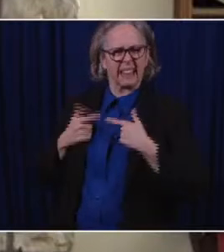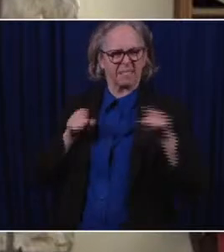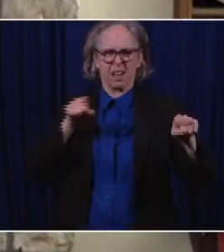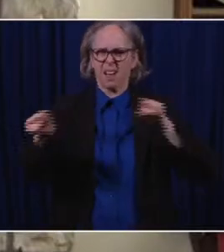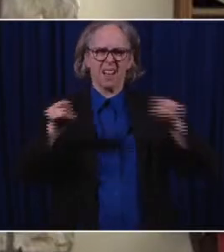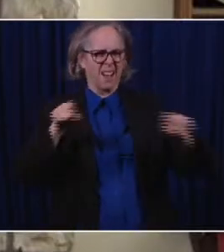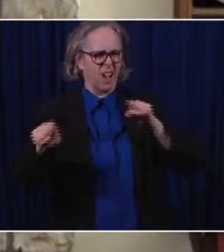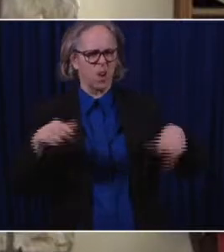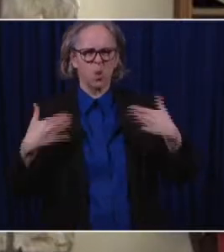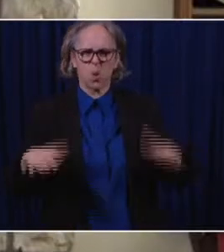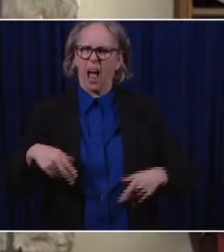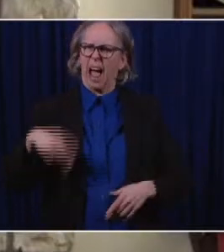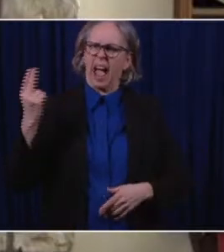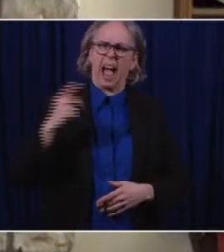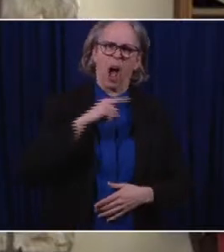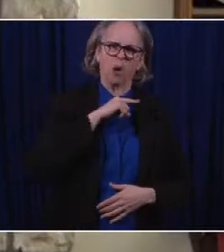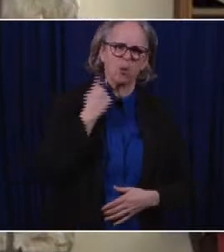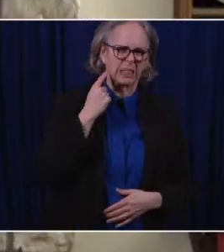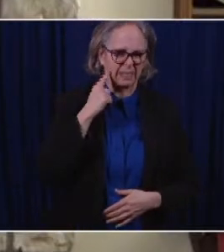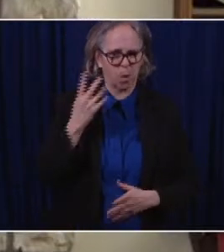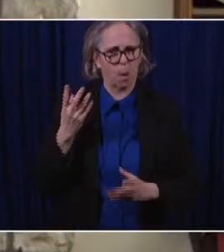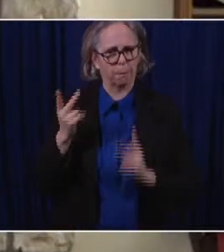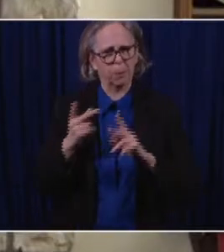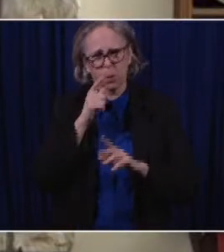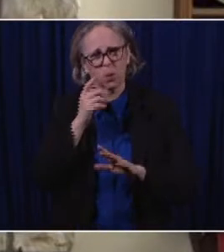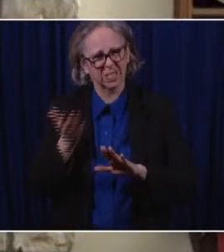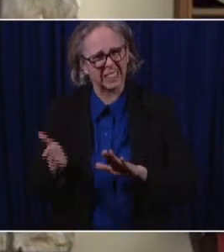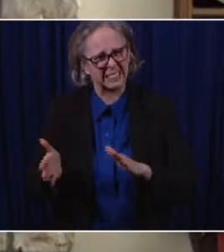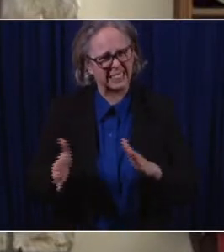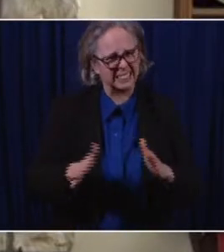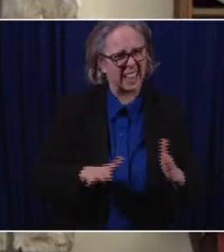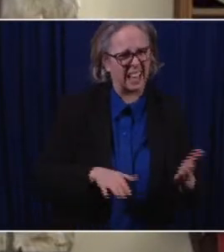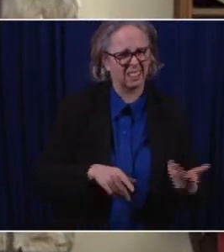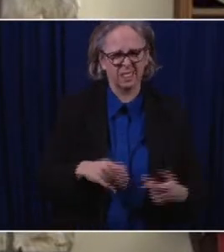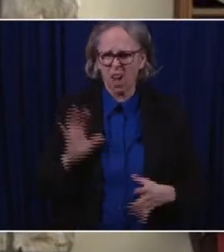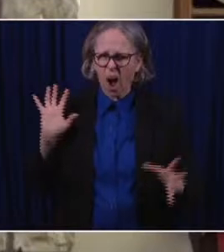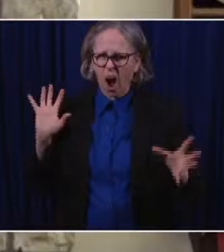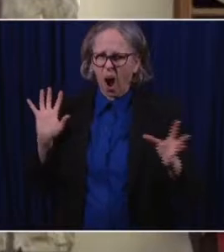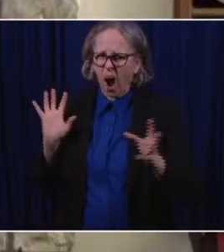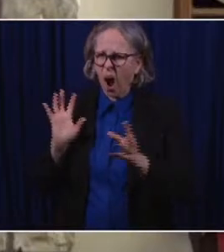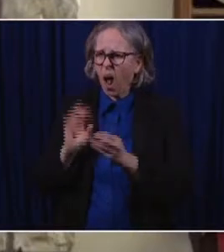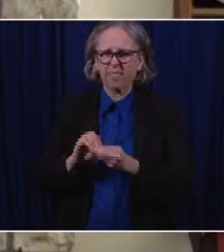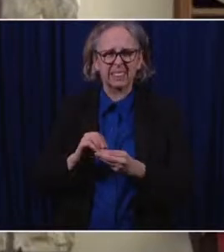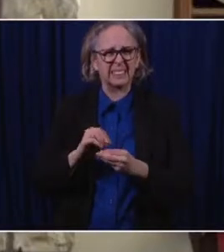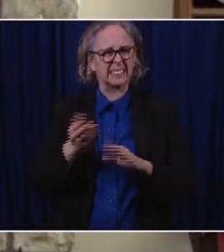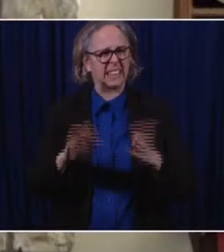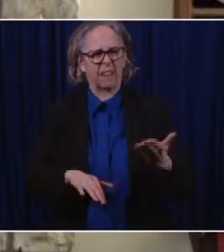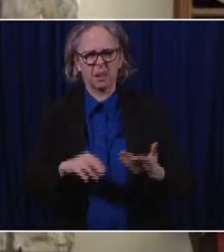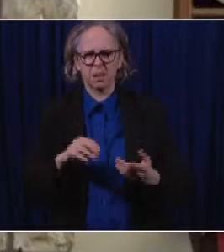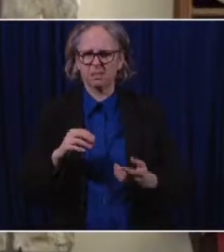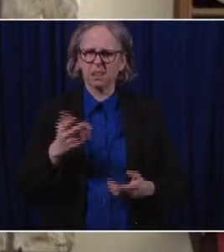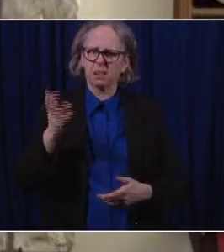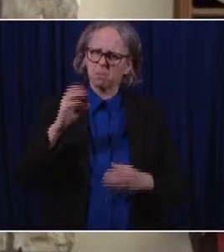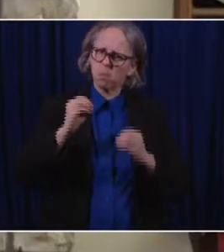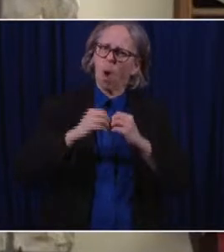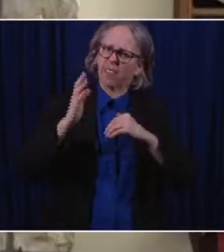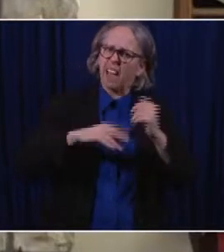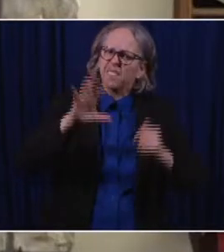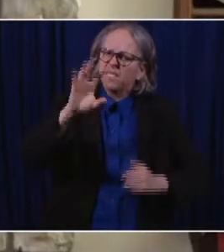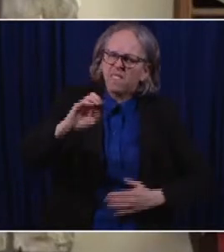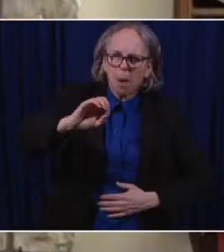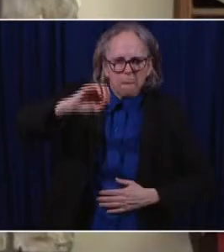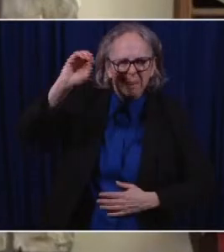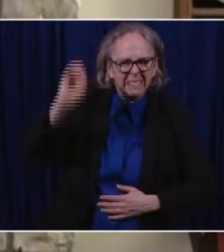over 50% of our deaths in Ohio have come from these homes. This is why we prioritize this. We